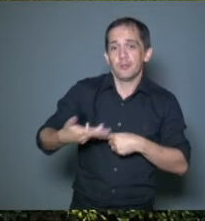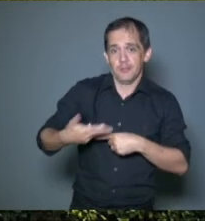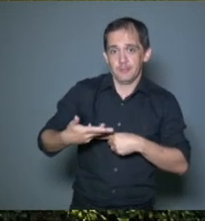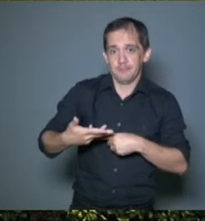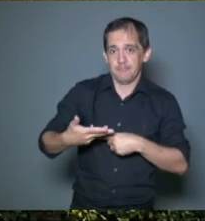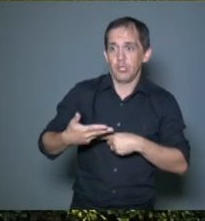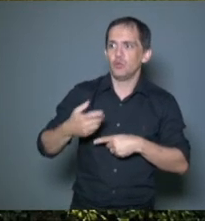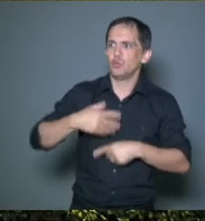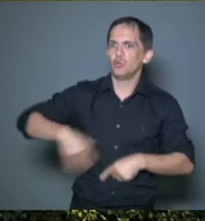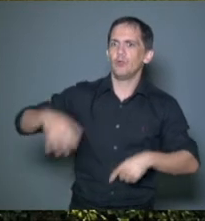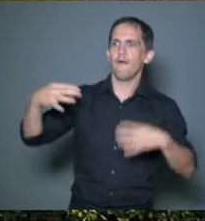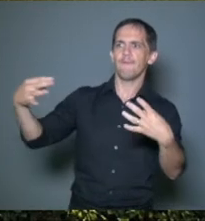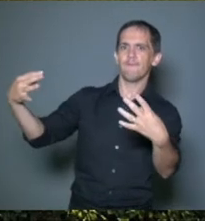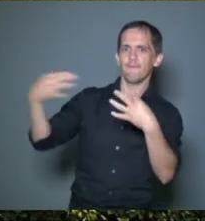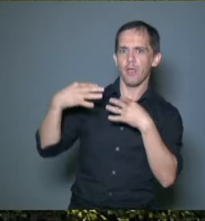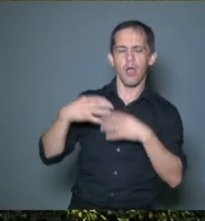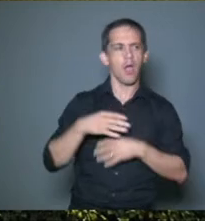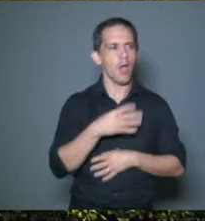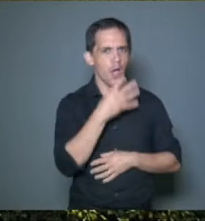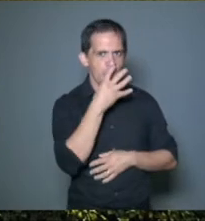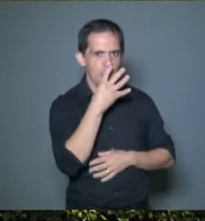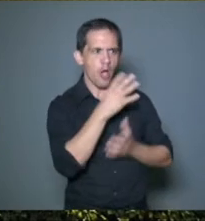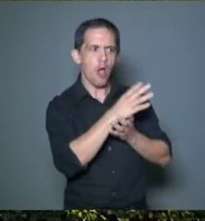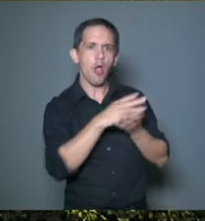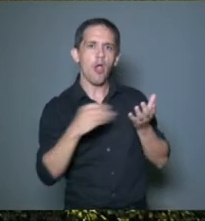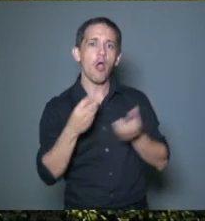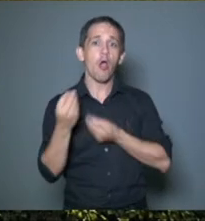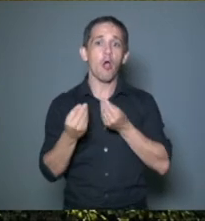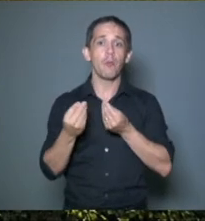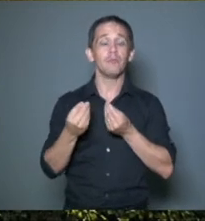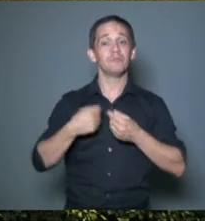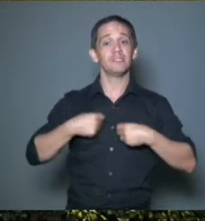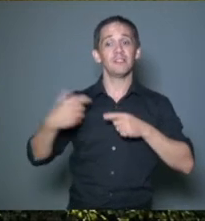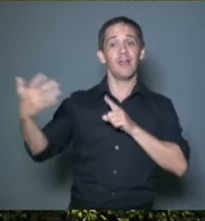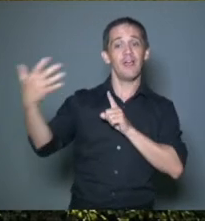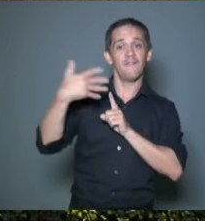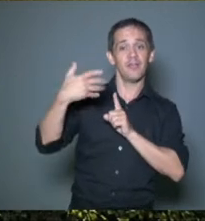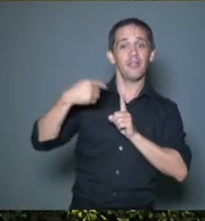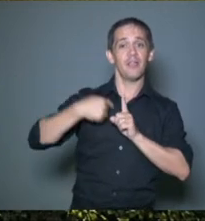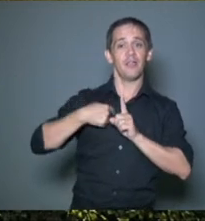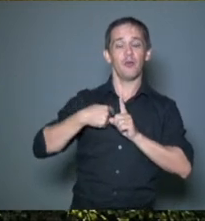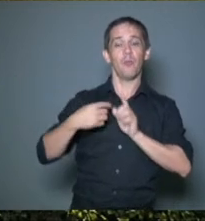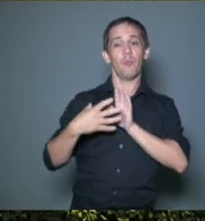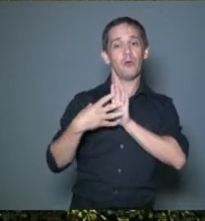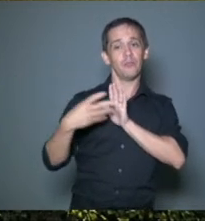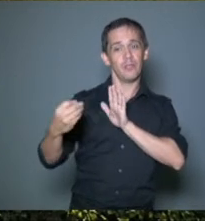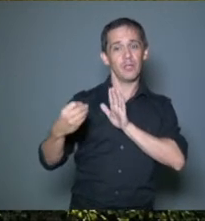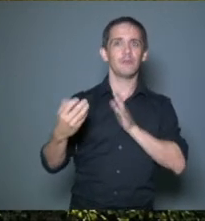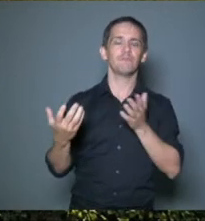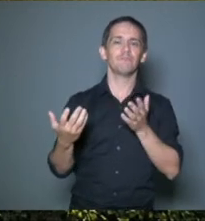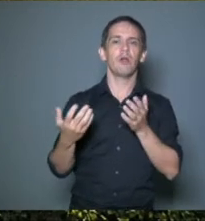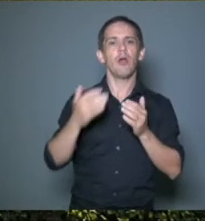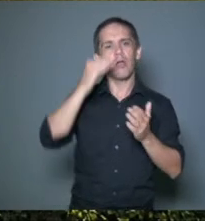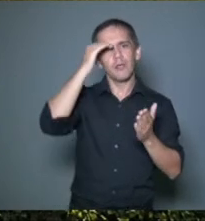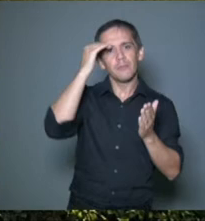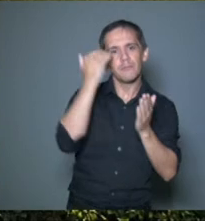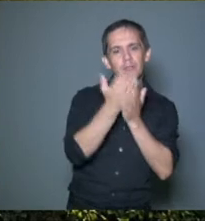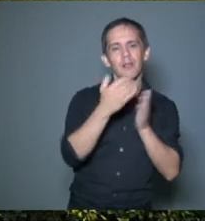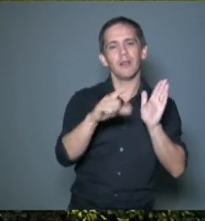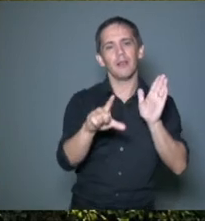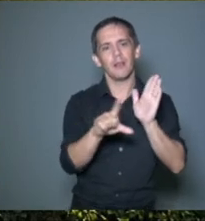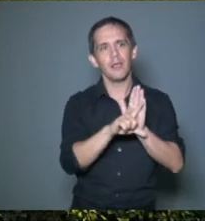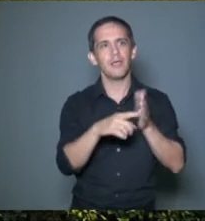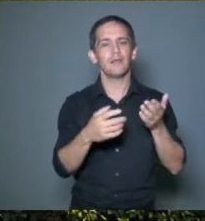reference in efficiency, being one of the best operators in the market, respecting the planet, totally connected